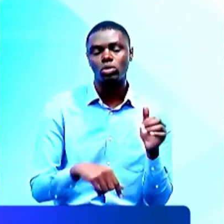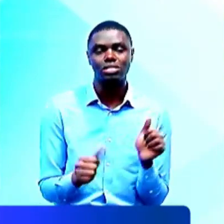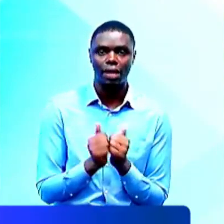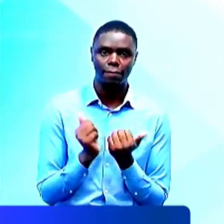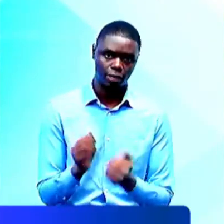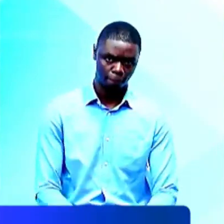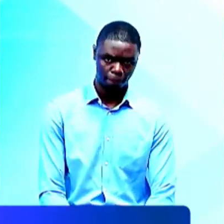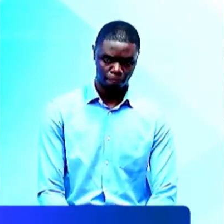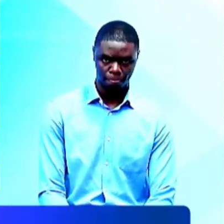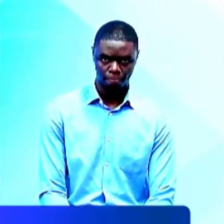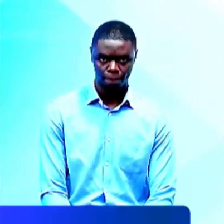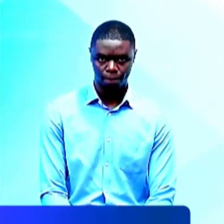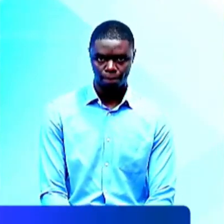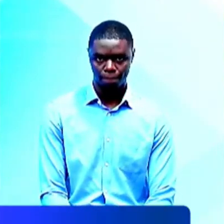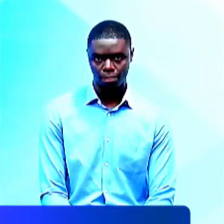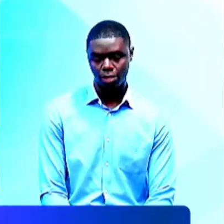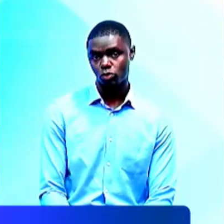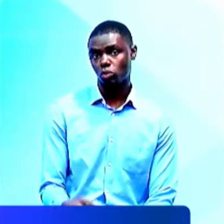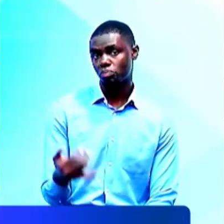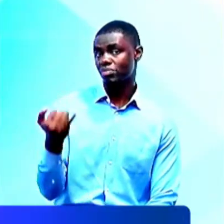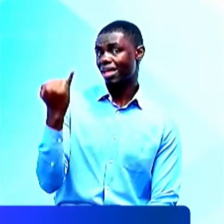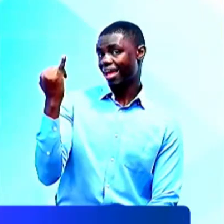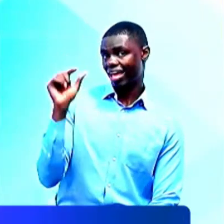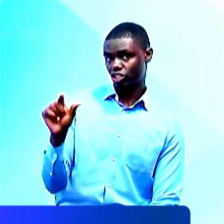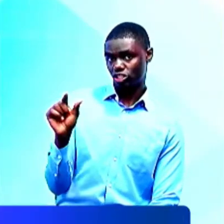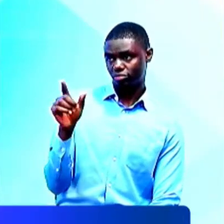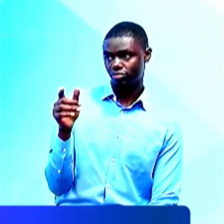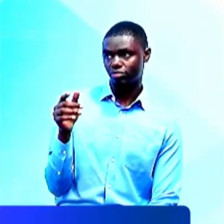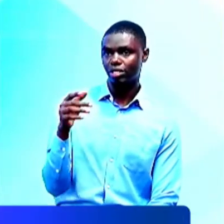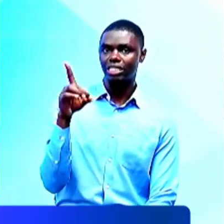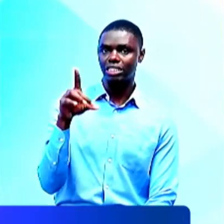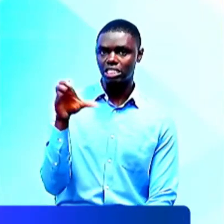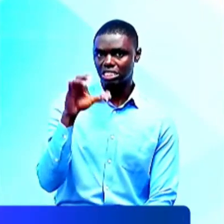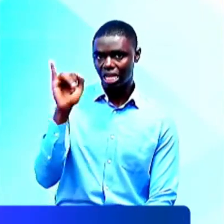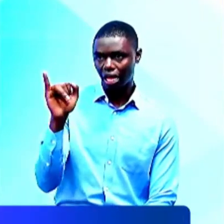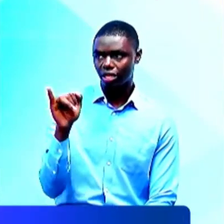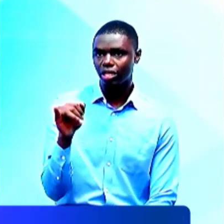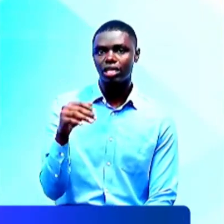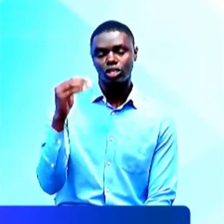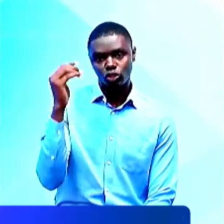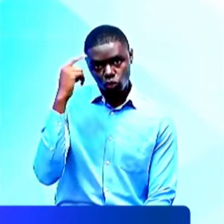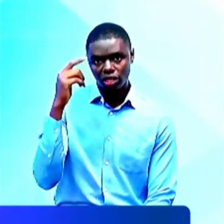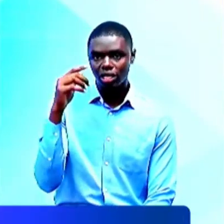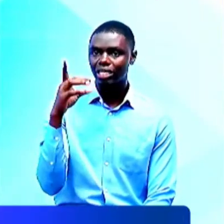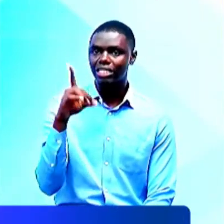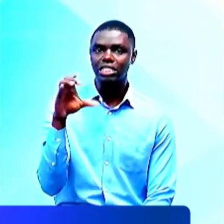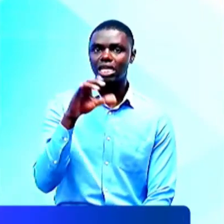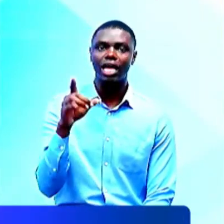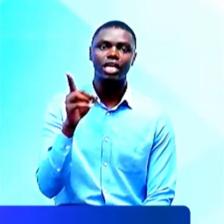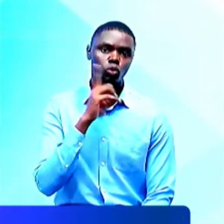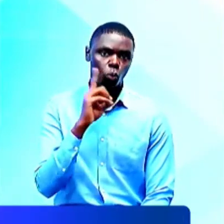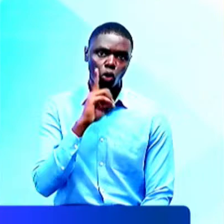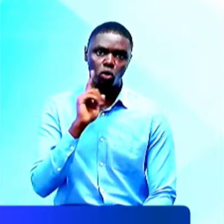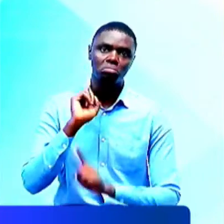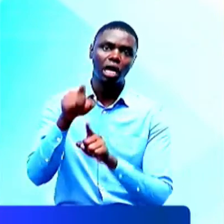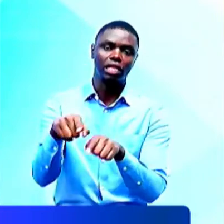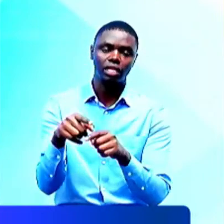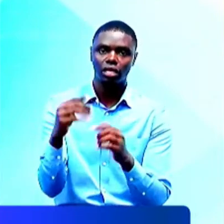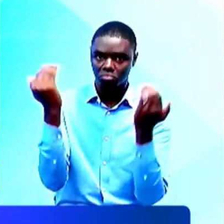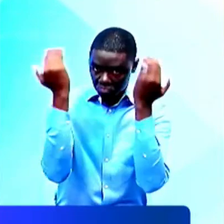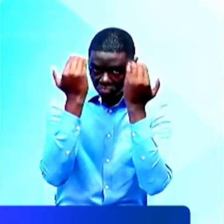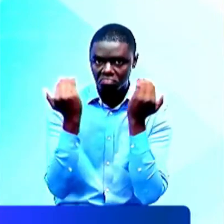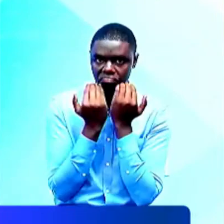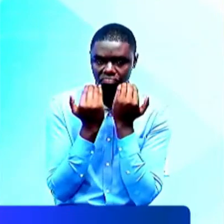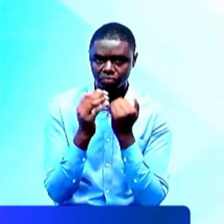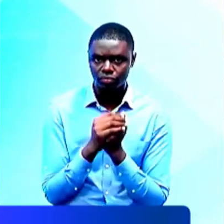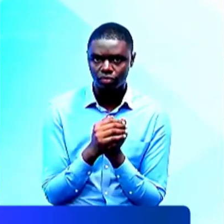particular stories. The IG and the DCI. Do you think that the DCI boss tomorrow is going to show up at the court and